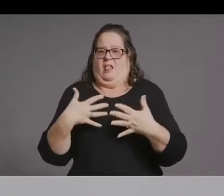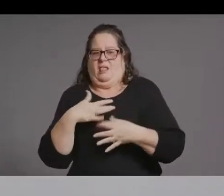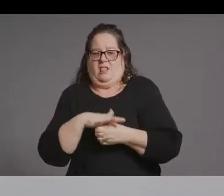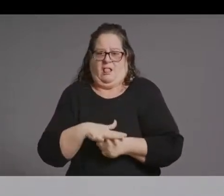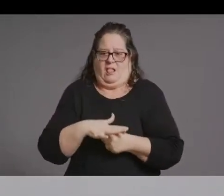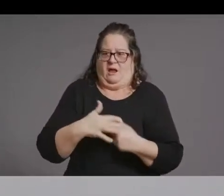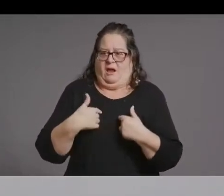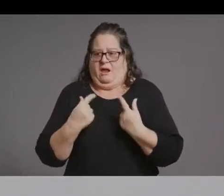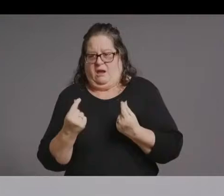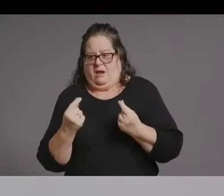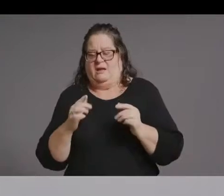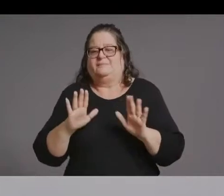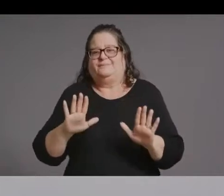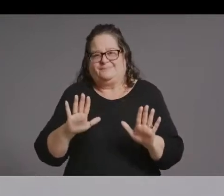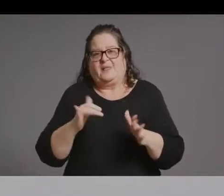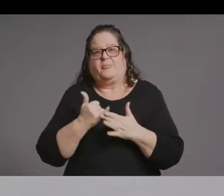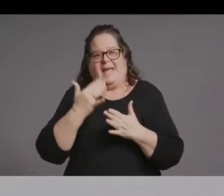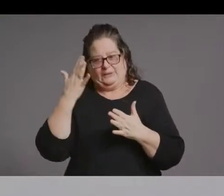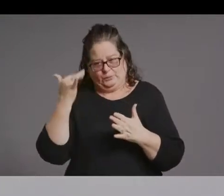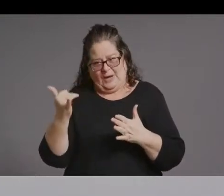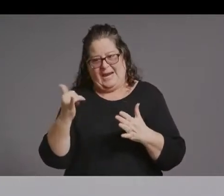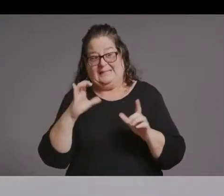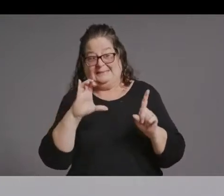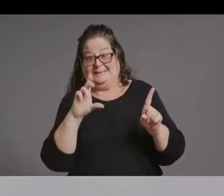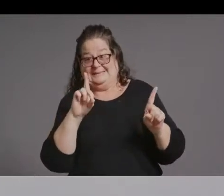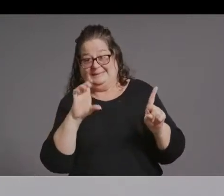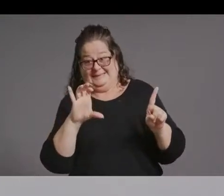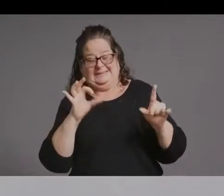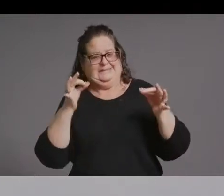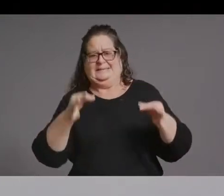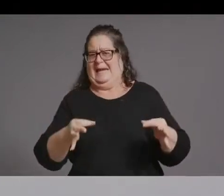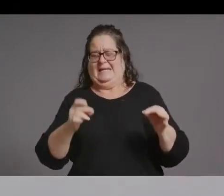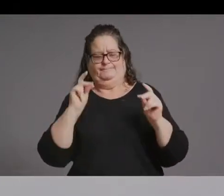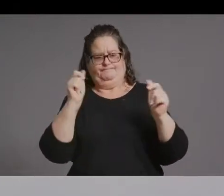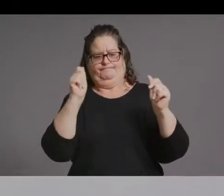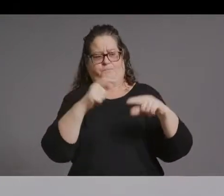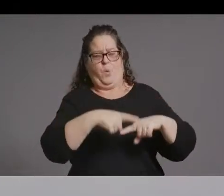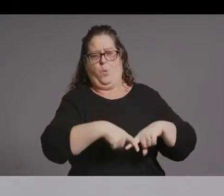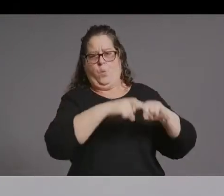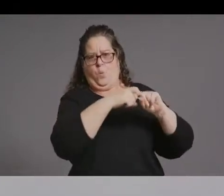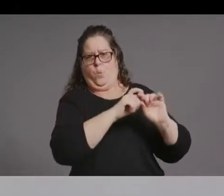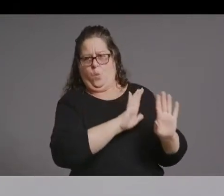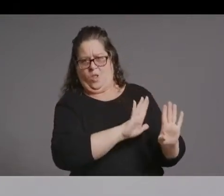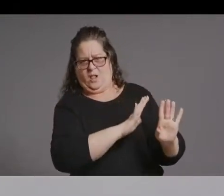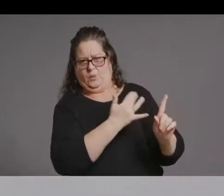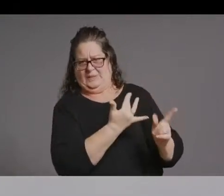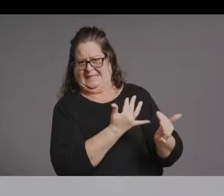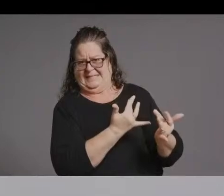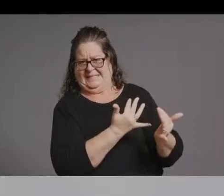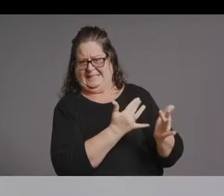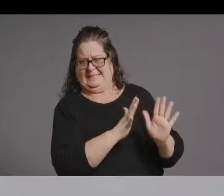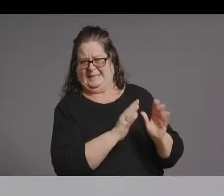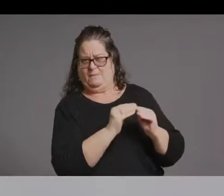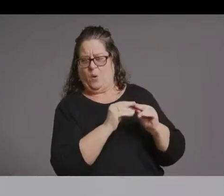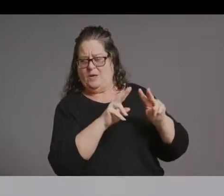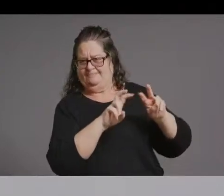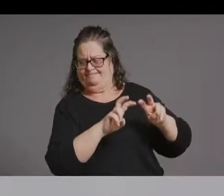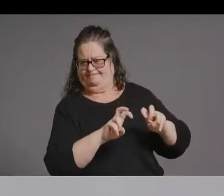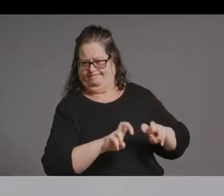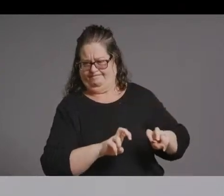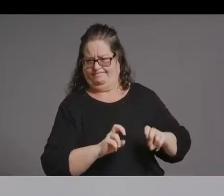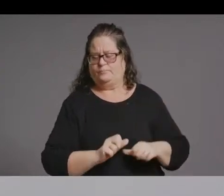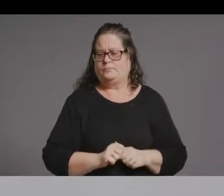was done out of an abundance of caution. It was a signal that they picked up through the routine monitoring, which is showing that the system is